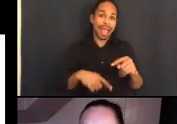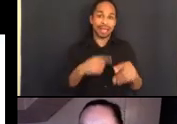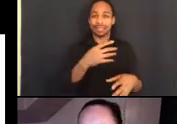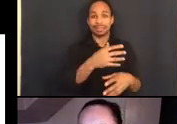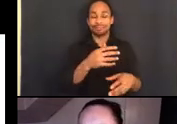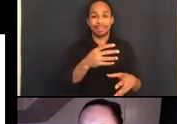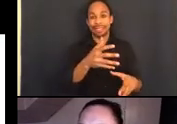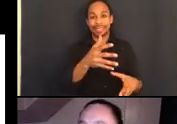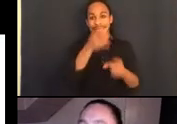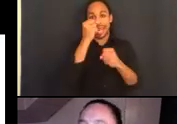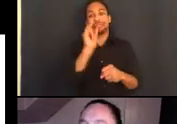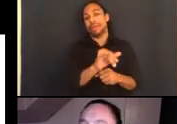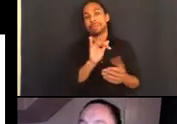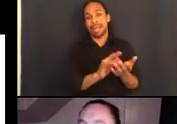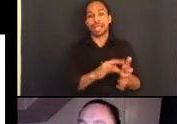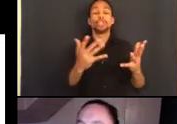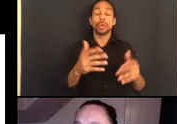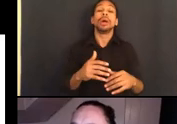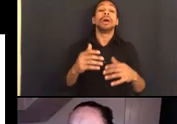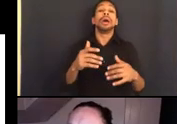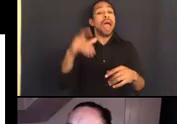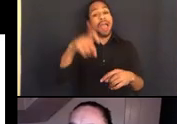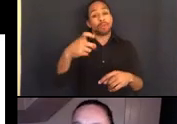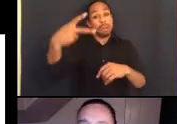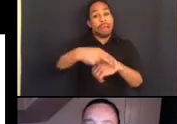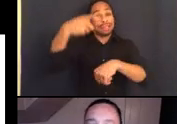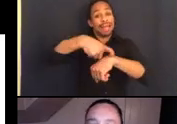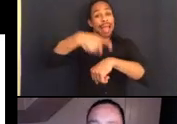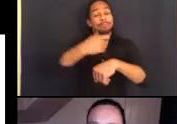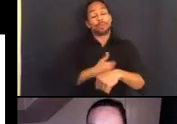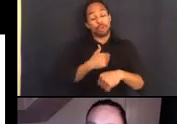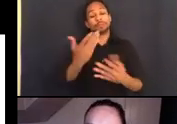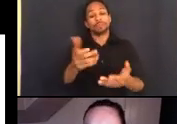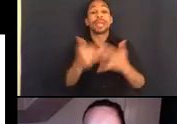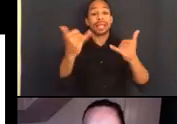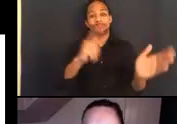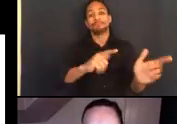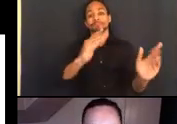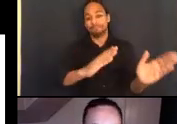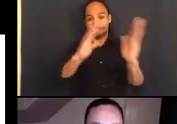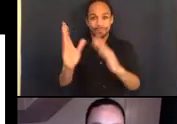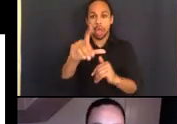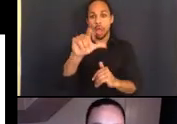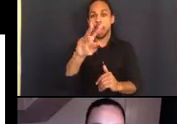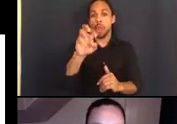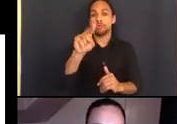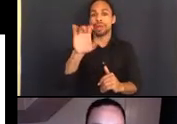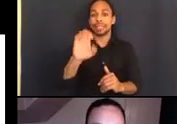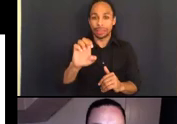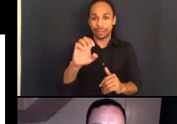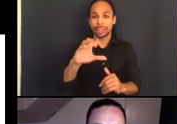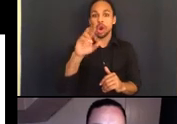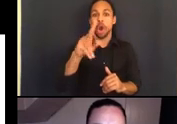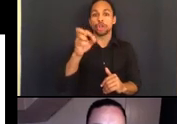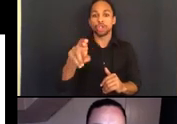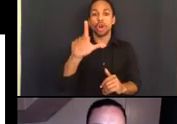Thank you so much. So next we are going to have Lawrence Carter Long. Thank you. Yes, hi, good day everyone. So I'm